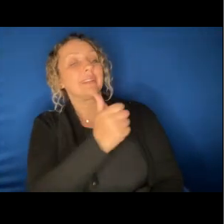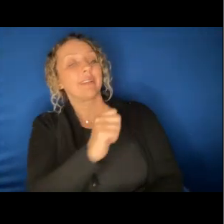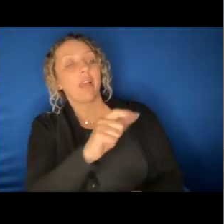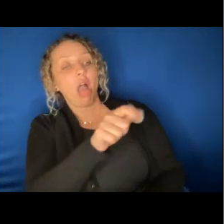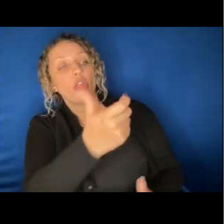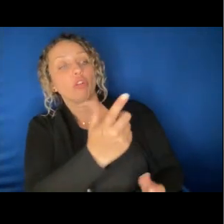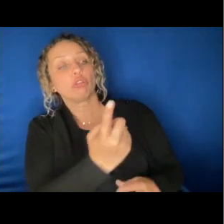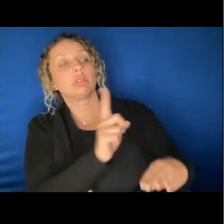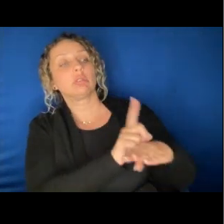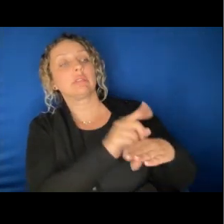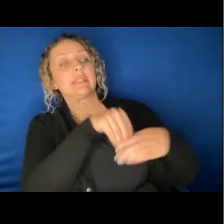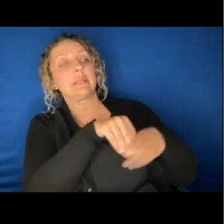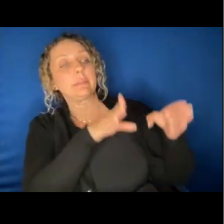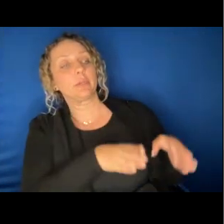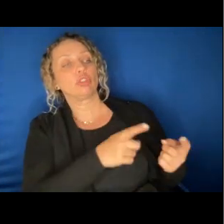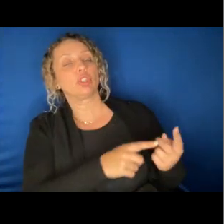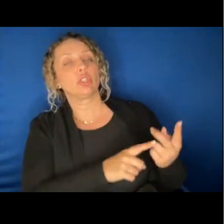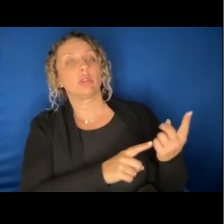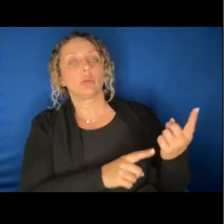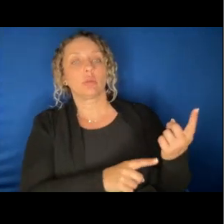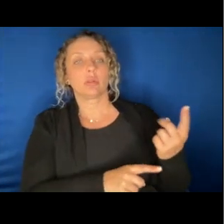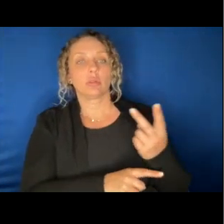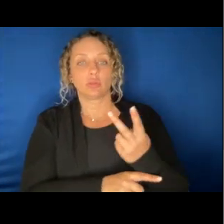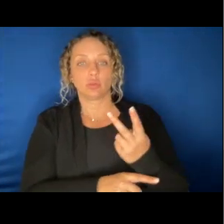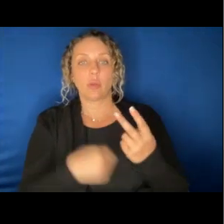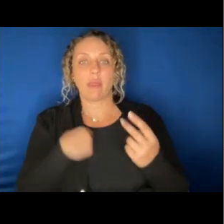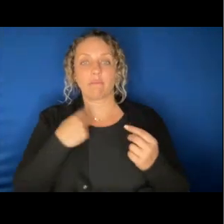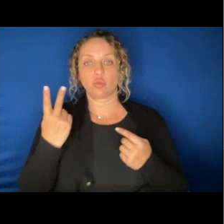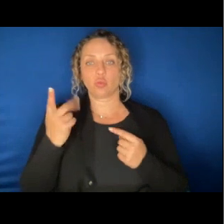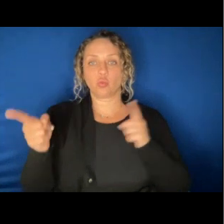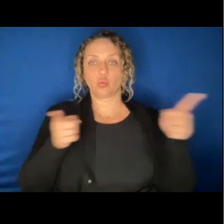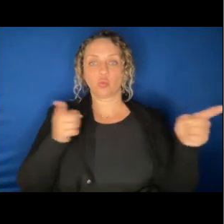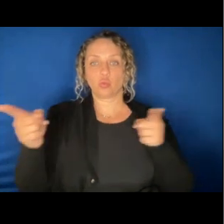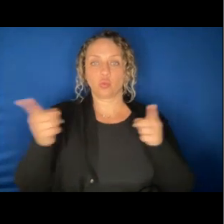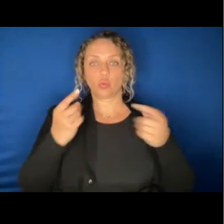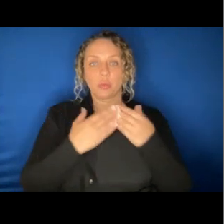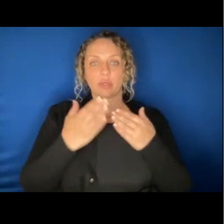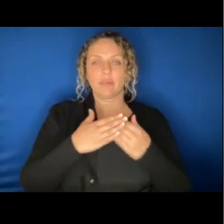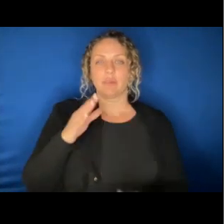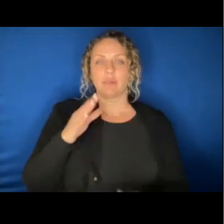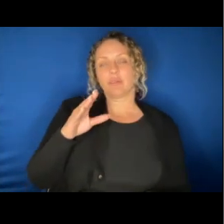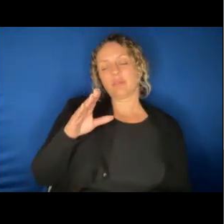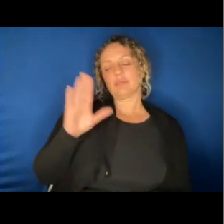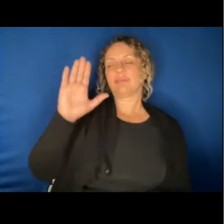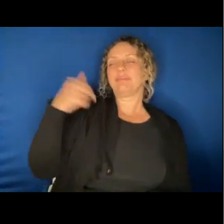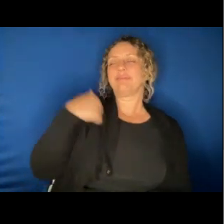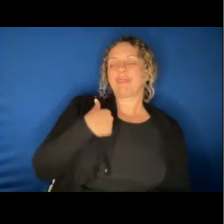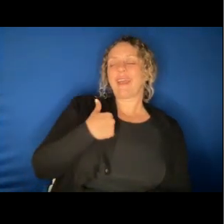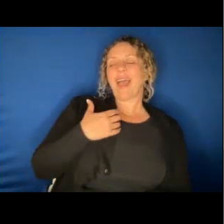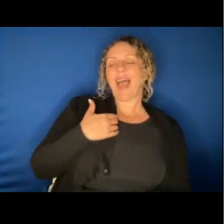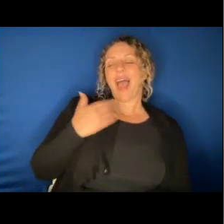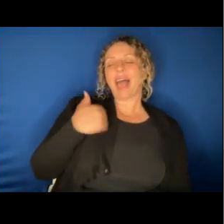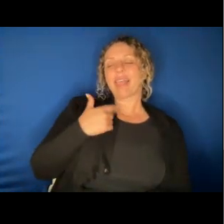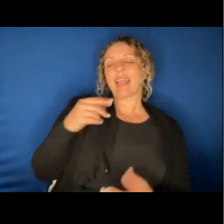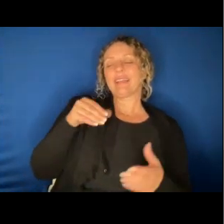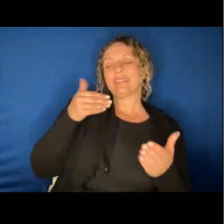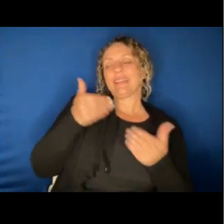We do have 2 podiums if that's more convenient. No, I like to be kind of near the city attorney.